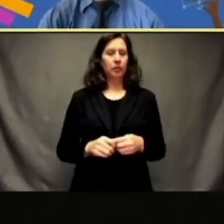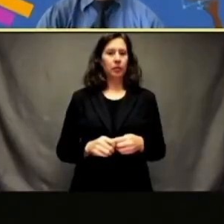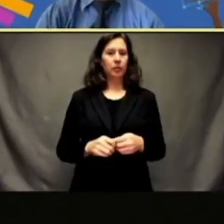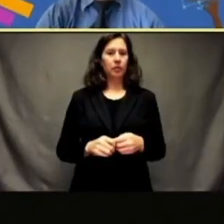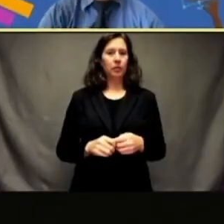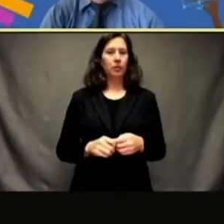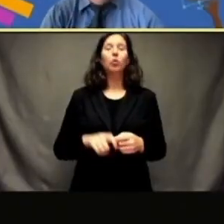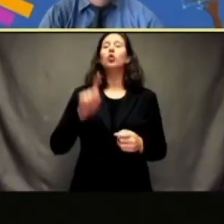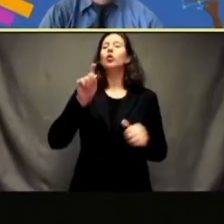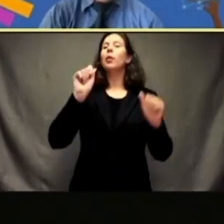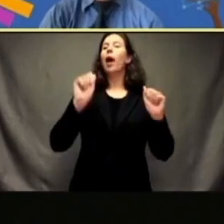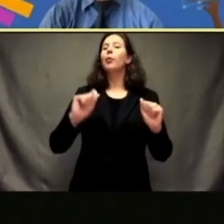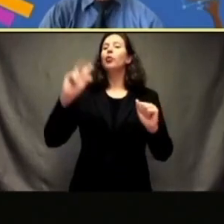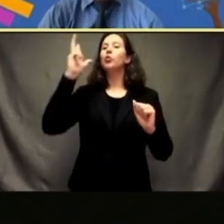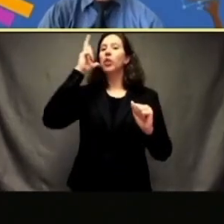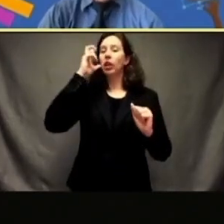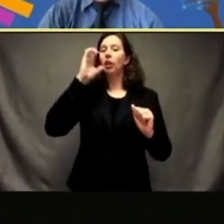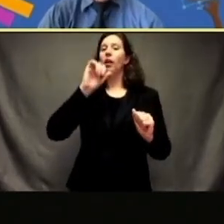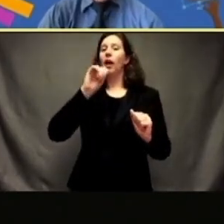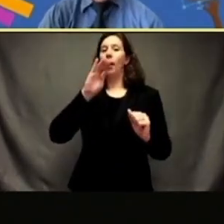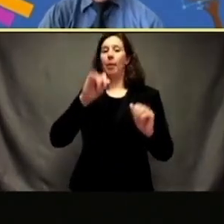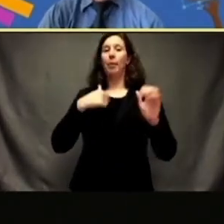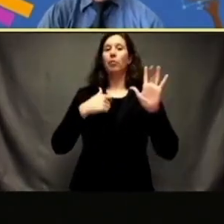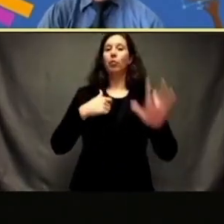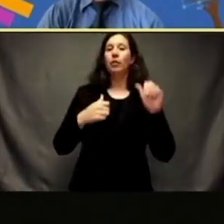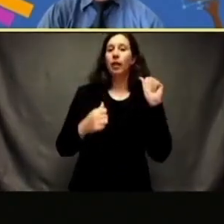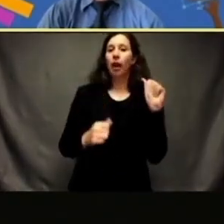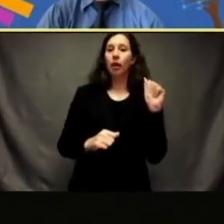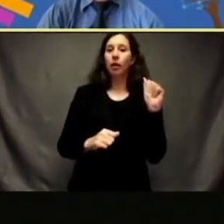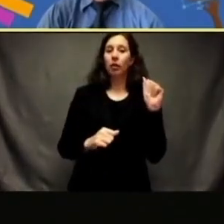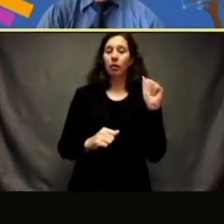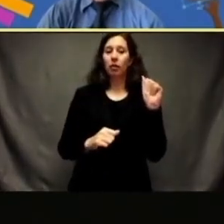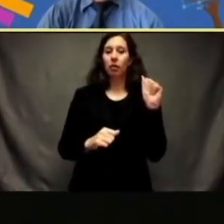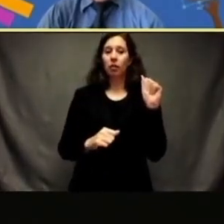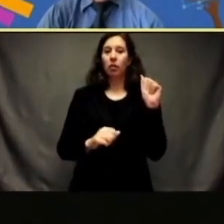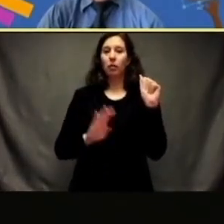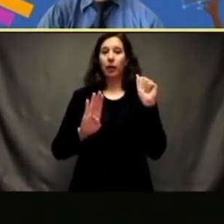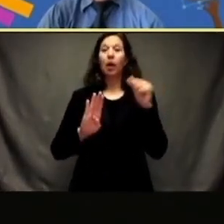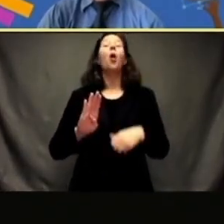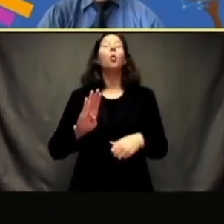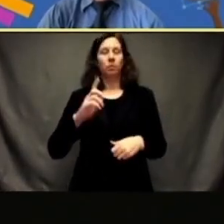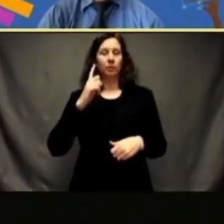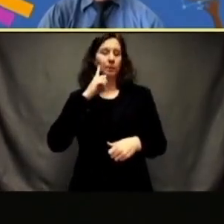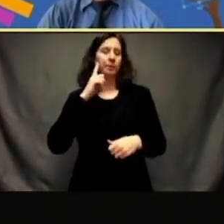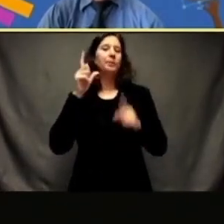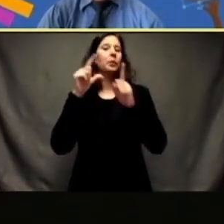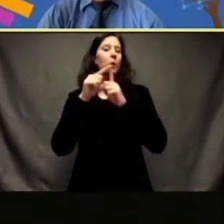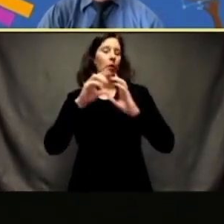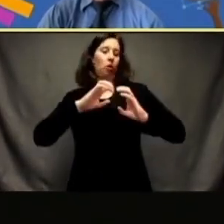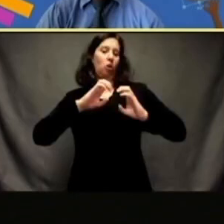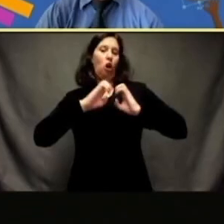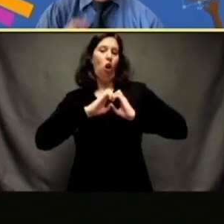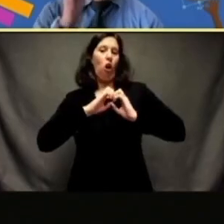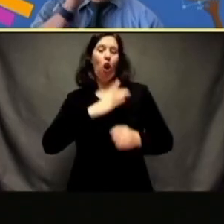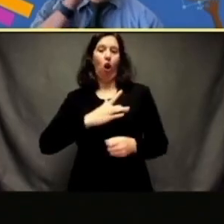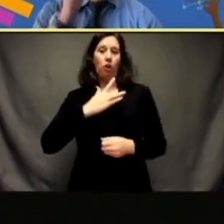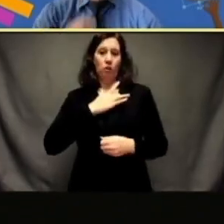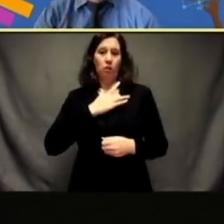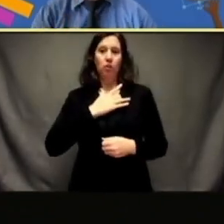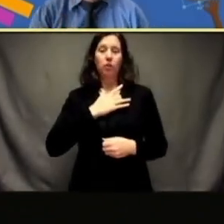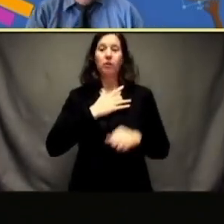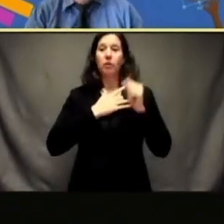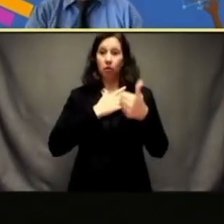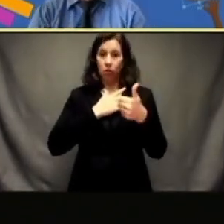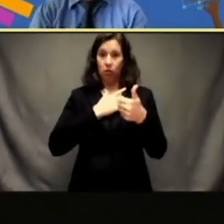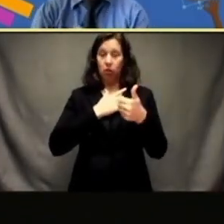So you should be able to hear it now. So I'm going to press A, button B. Heart. Did everybody hear that? Okay, good. So